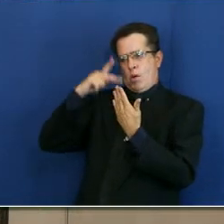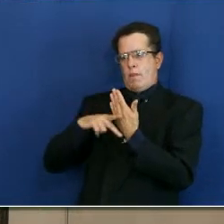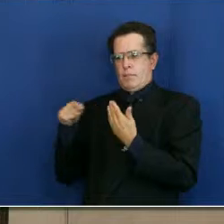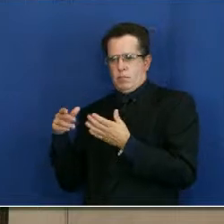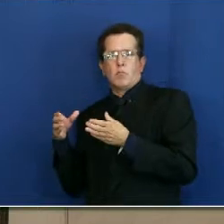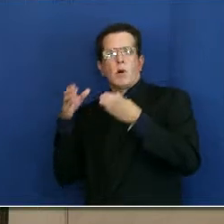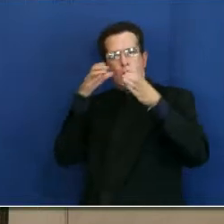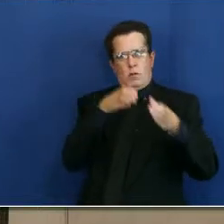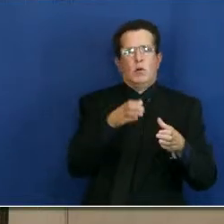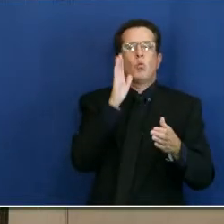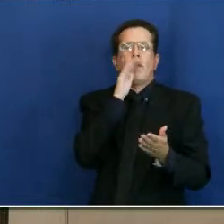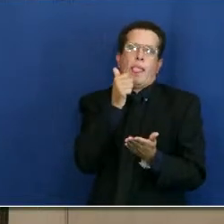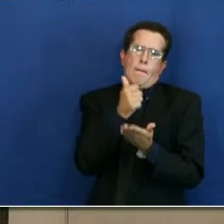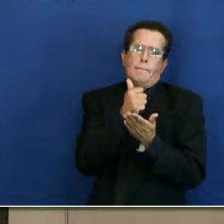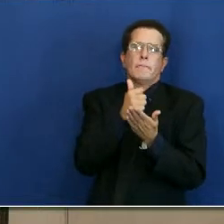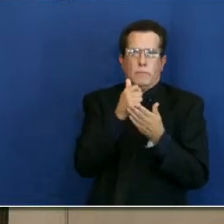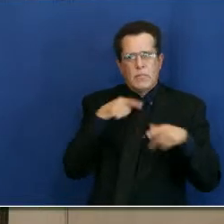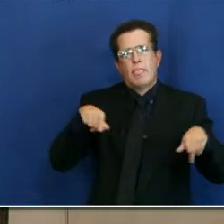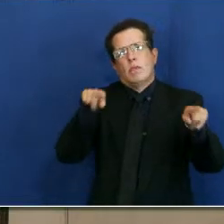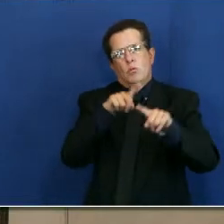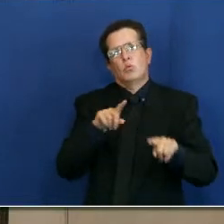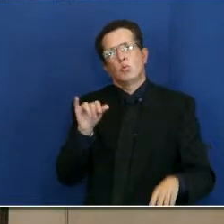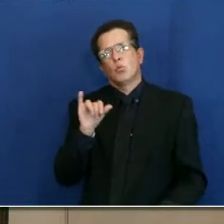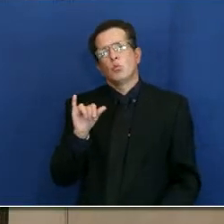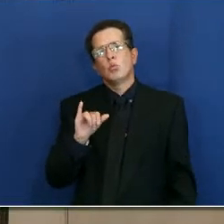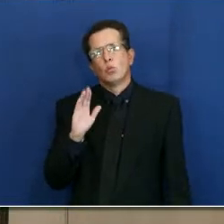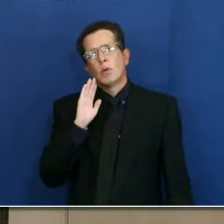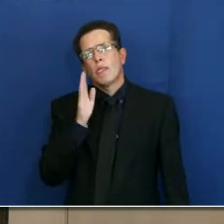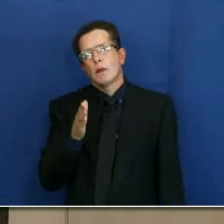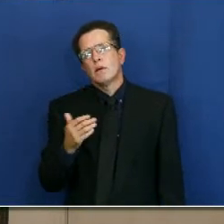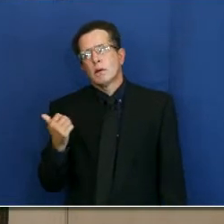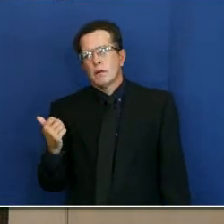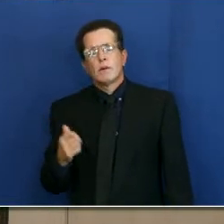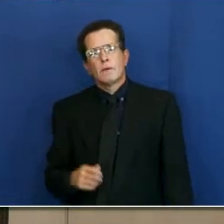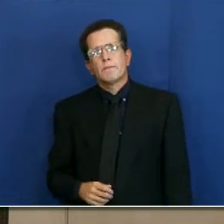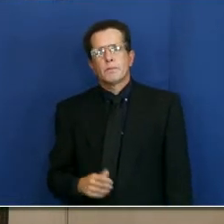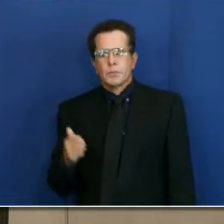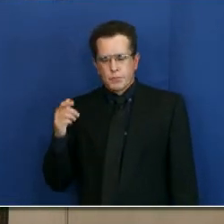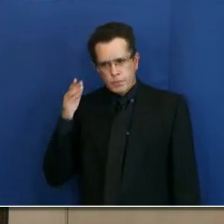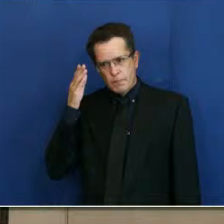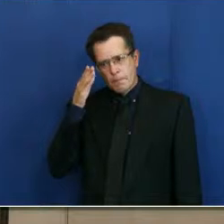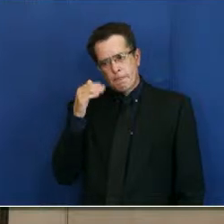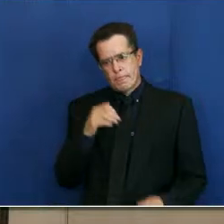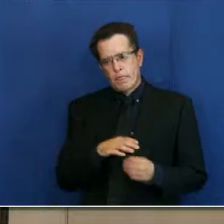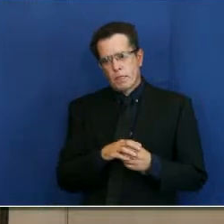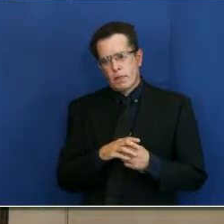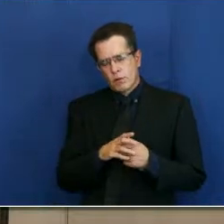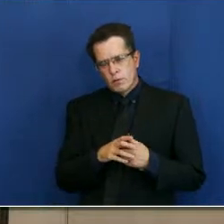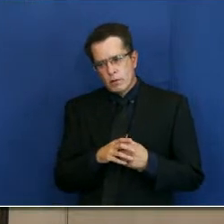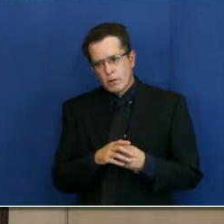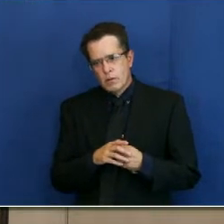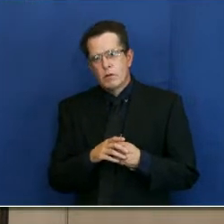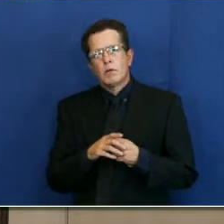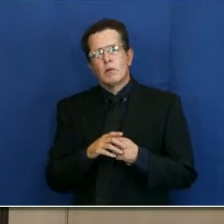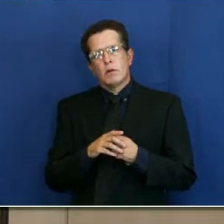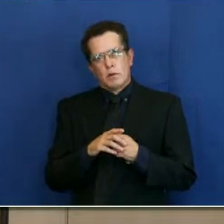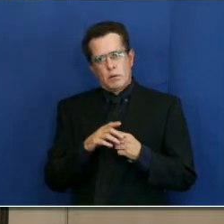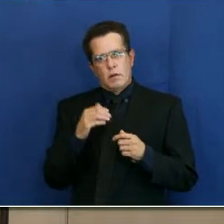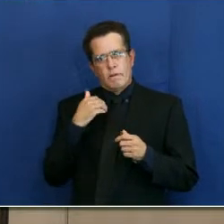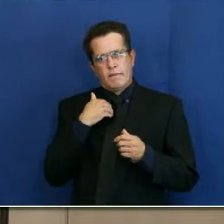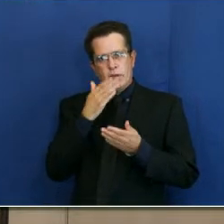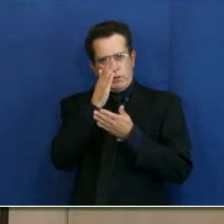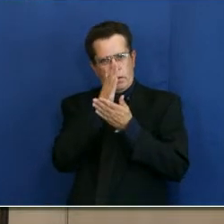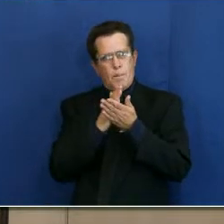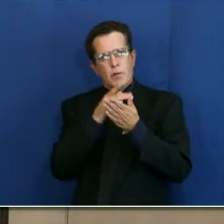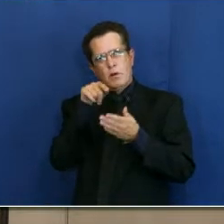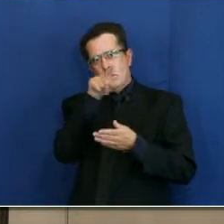drive home these best practices. Is it your sense that it's really mostly the patrons who have not been quite